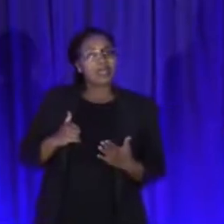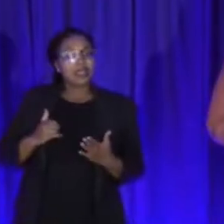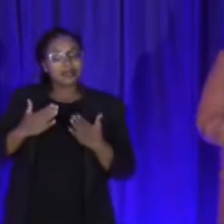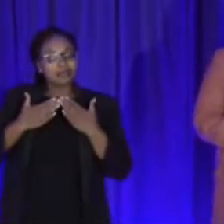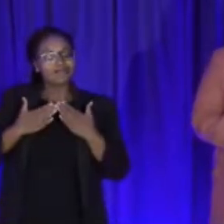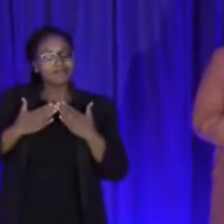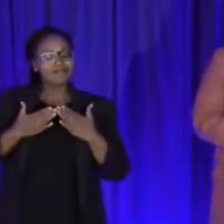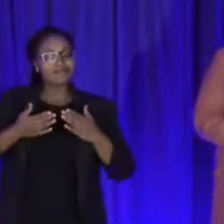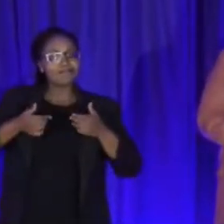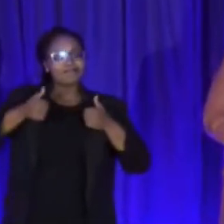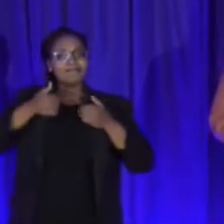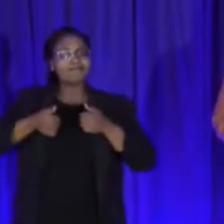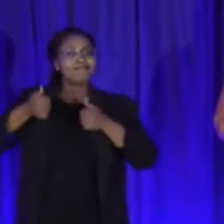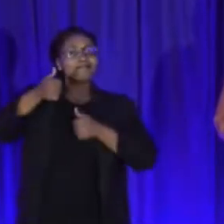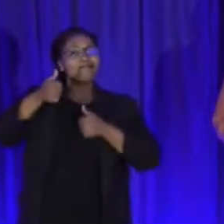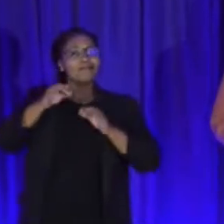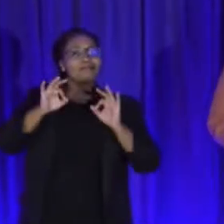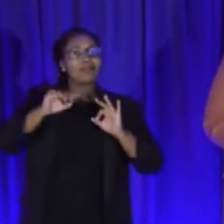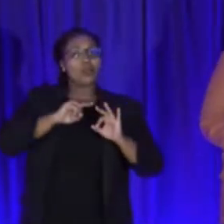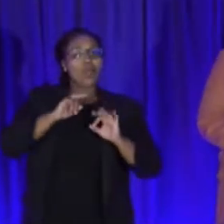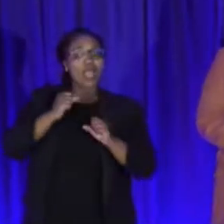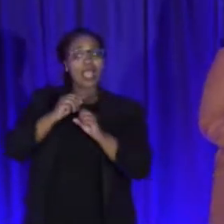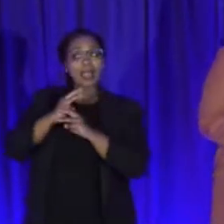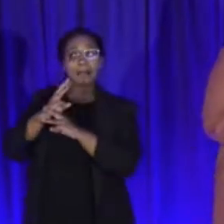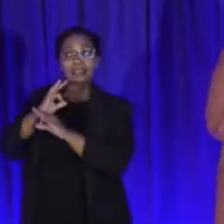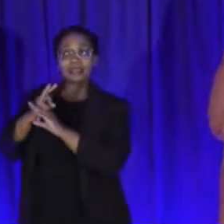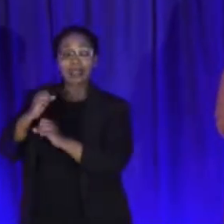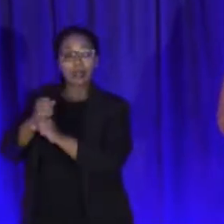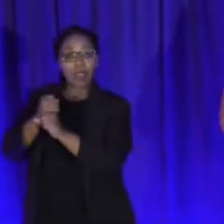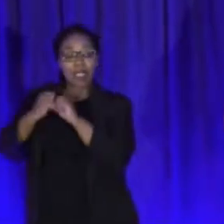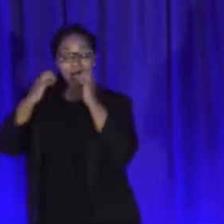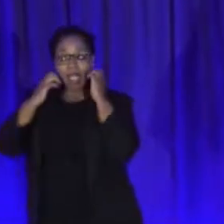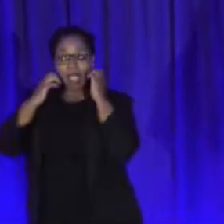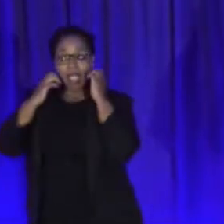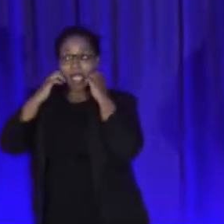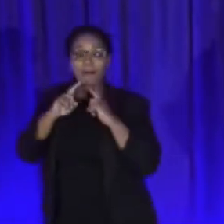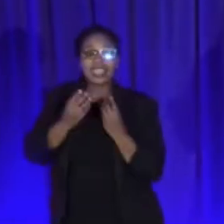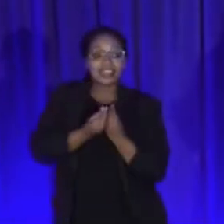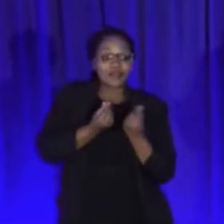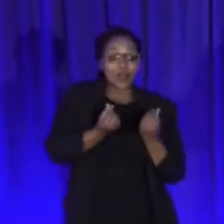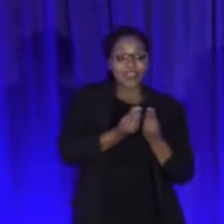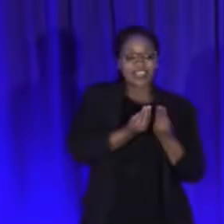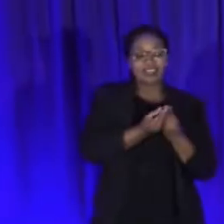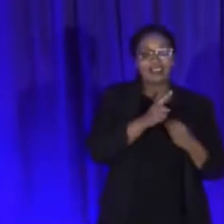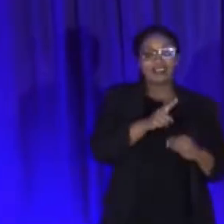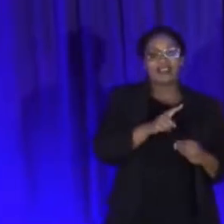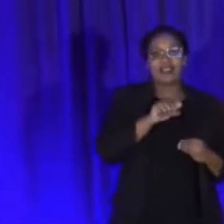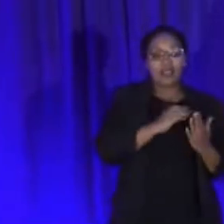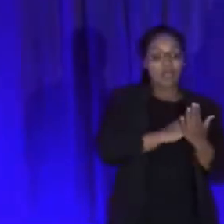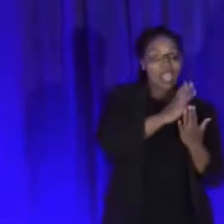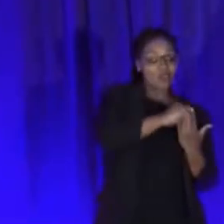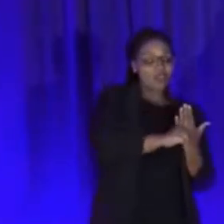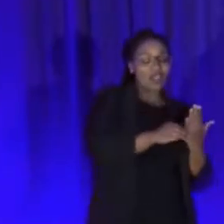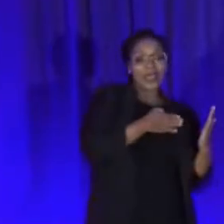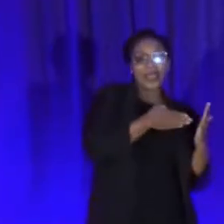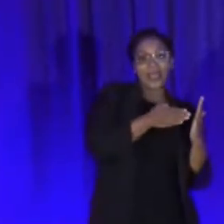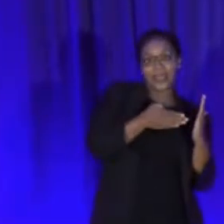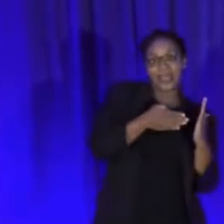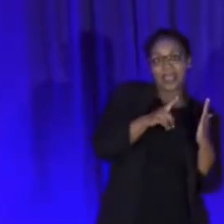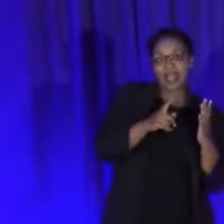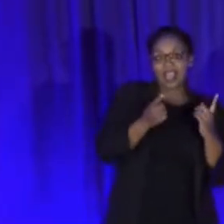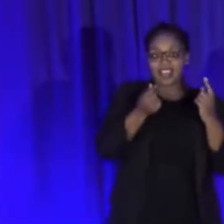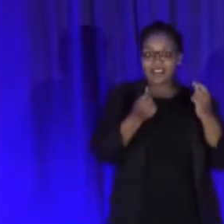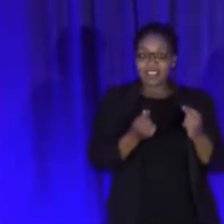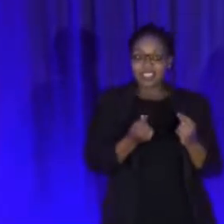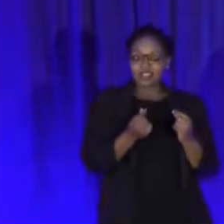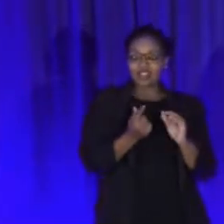education because of the parents' hard work, is that there's a couple of things that's missing in our curriculum. Financial literacy being